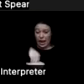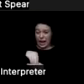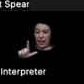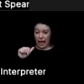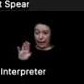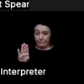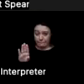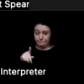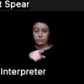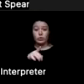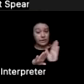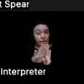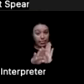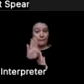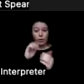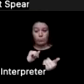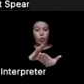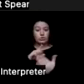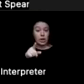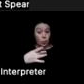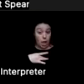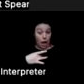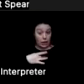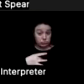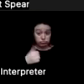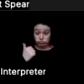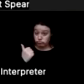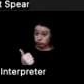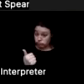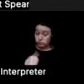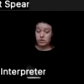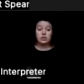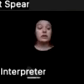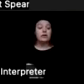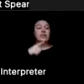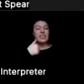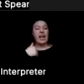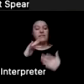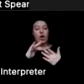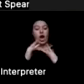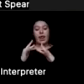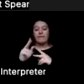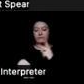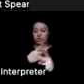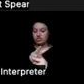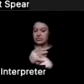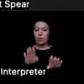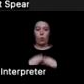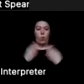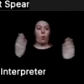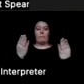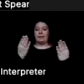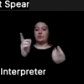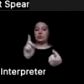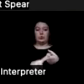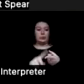you like to use. There are online versions that are open access to everyone. My IDP and Chem